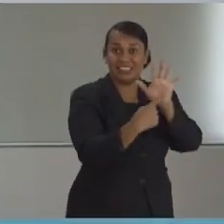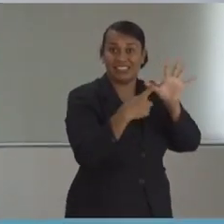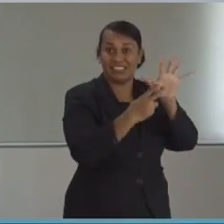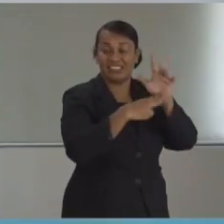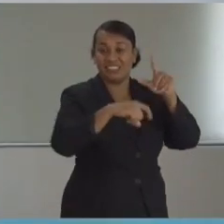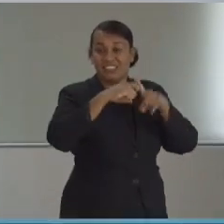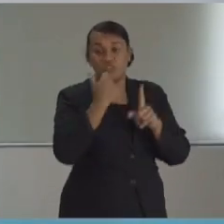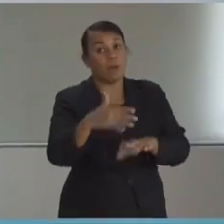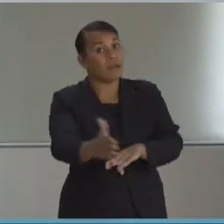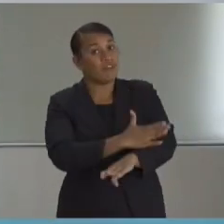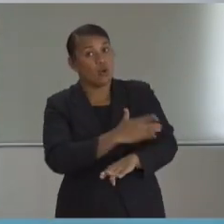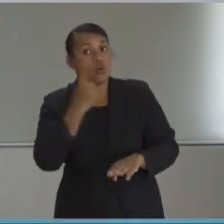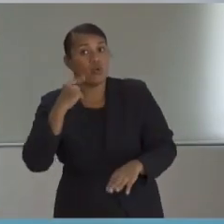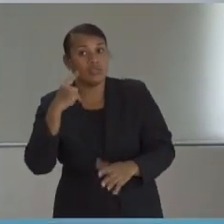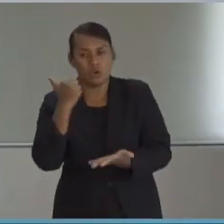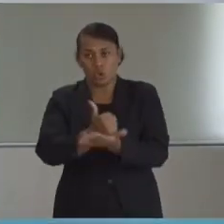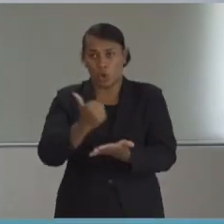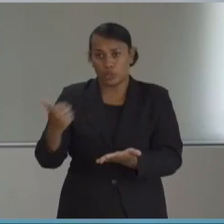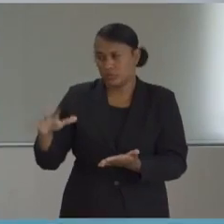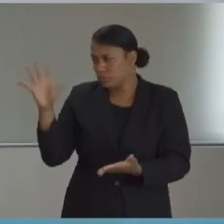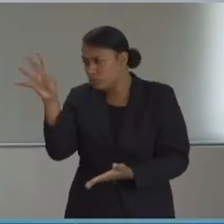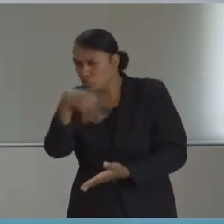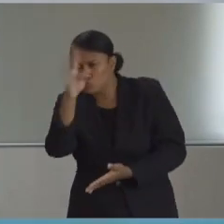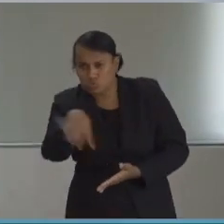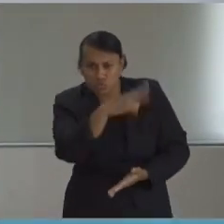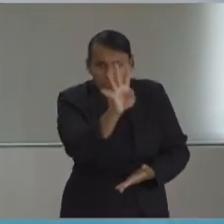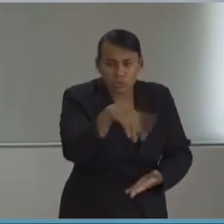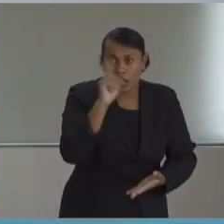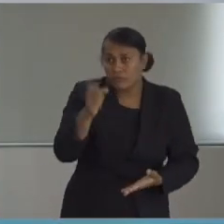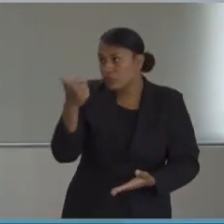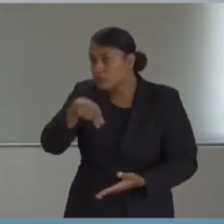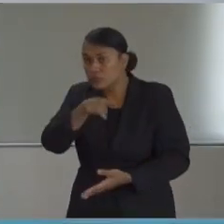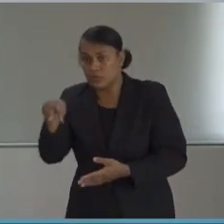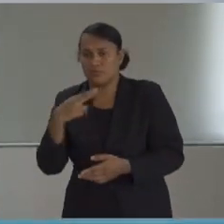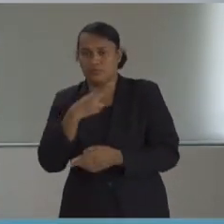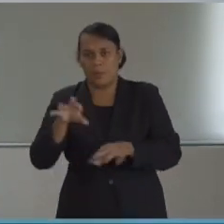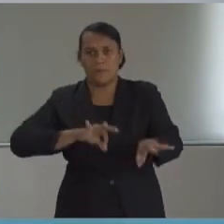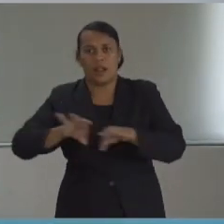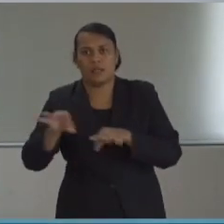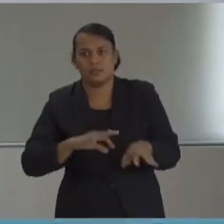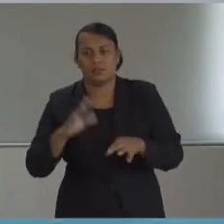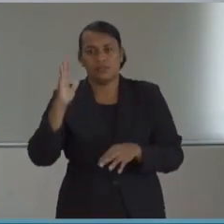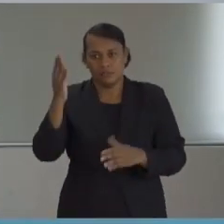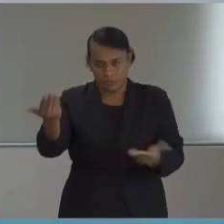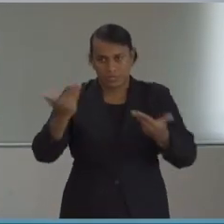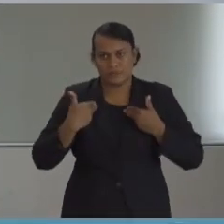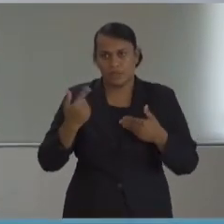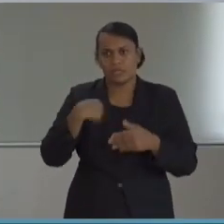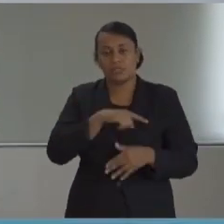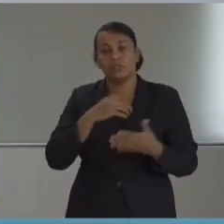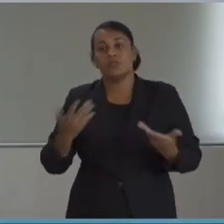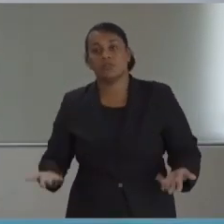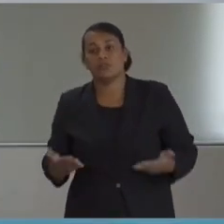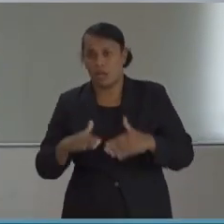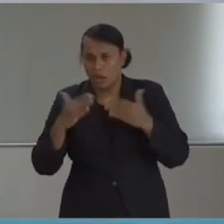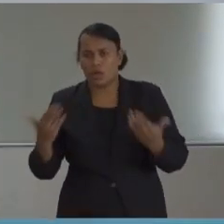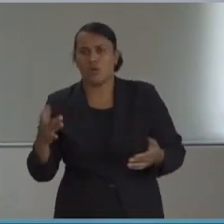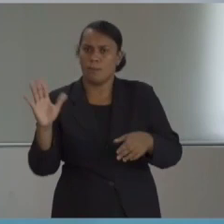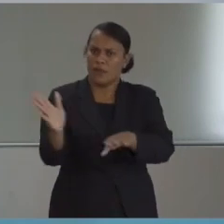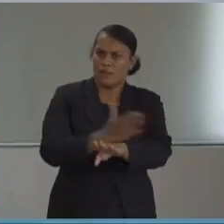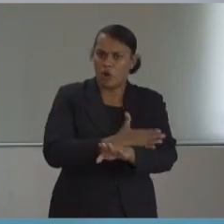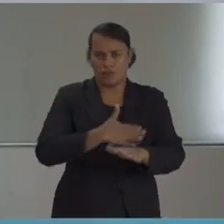then work out what's needed in the short to medium term before we go into